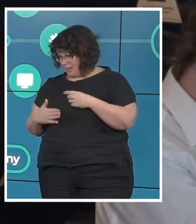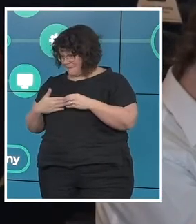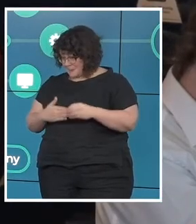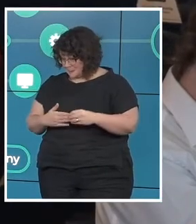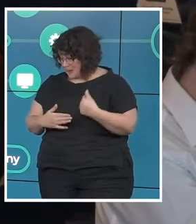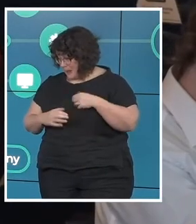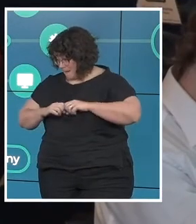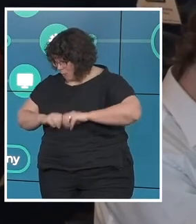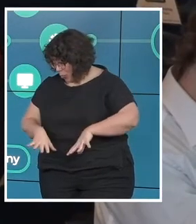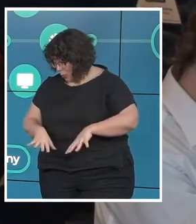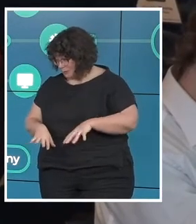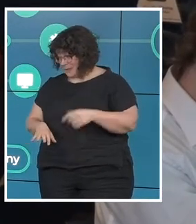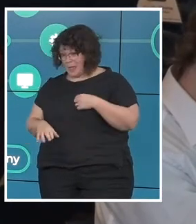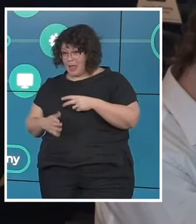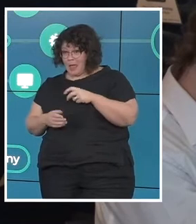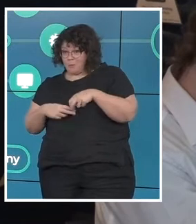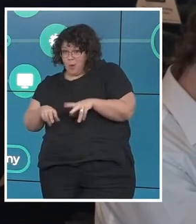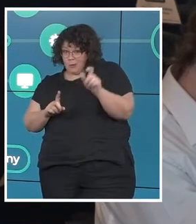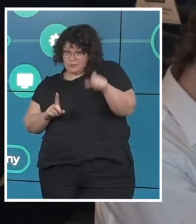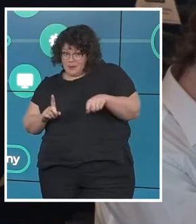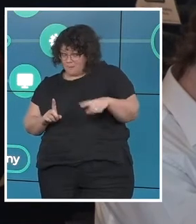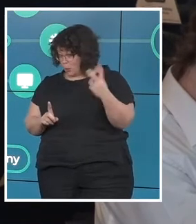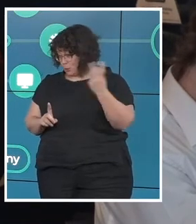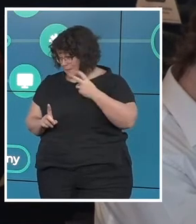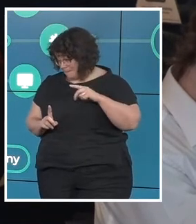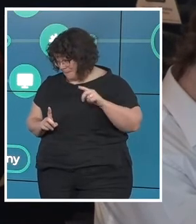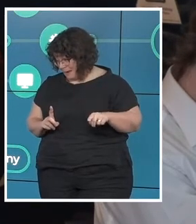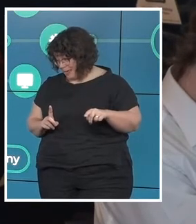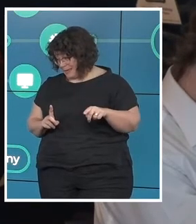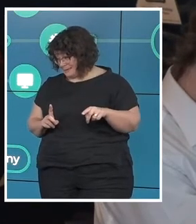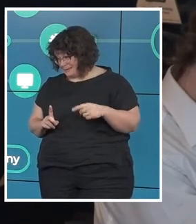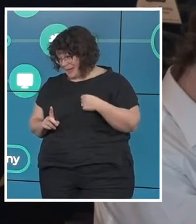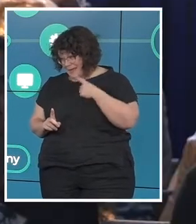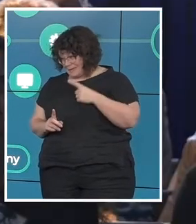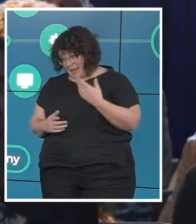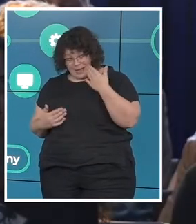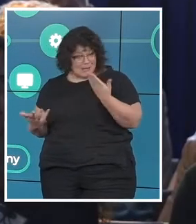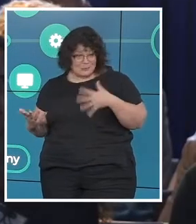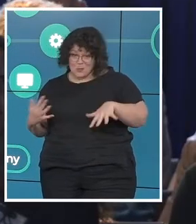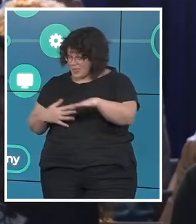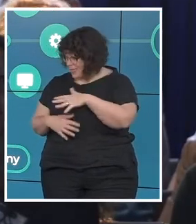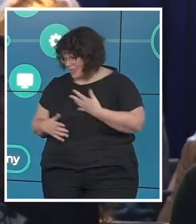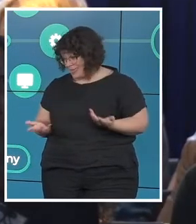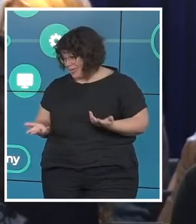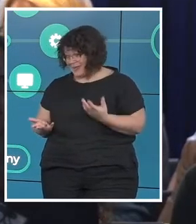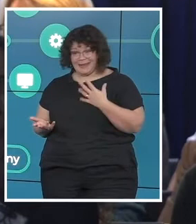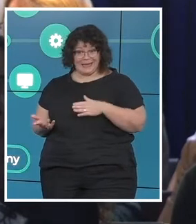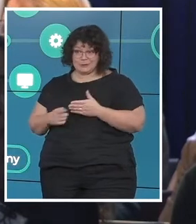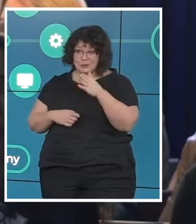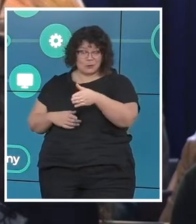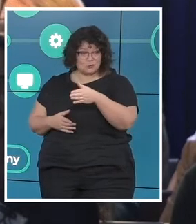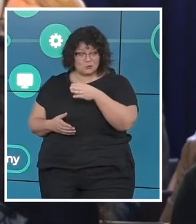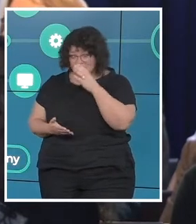really don't know where we are, and we need to go to this pub, as you said. I don't know where to go. Signposting said to me, what's on your left-hand side? I was like,